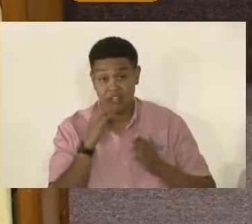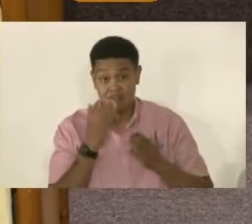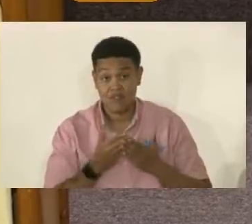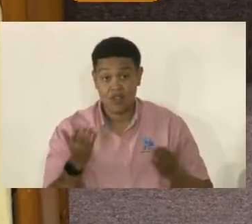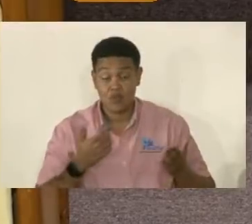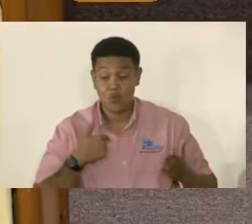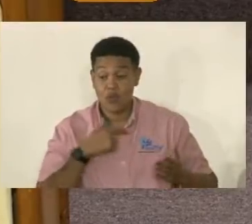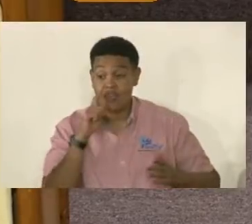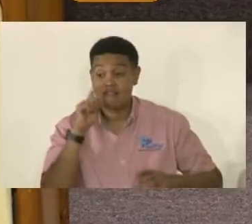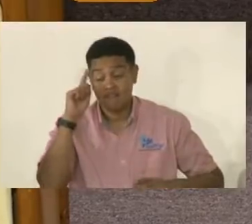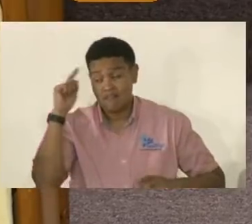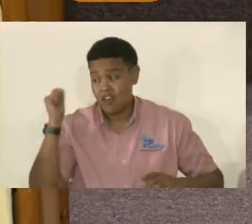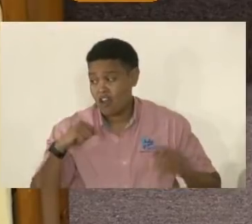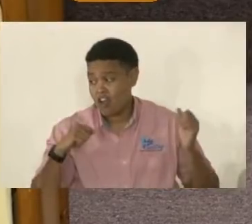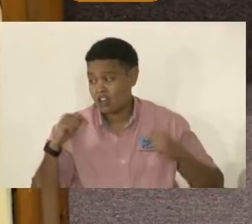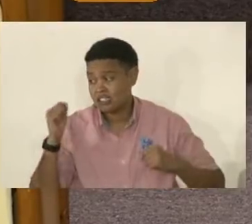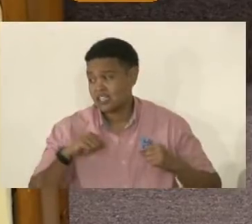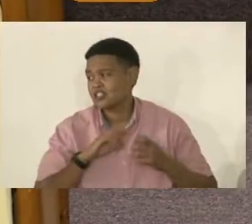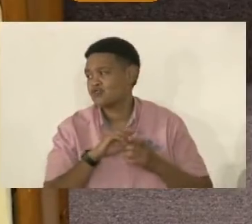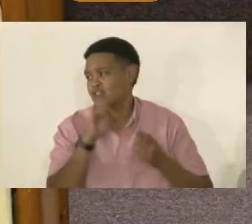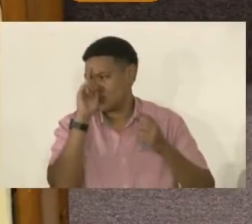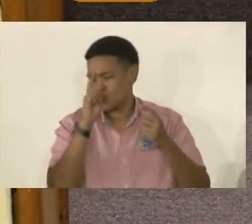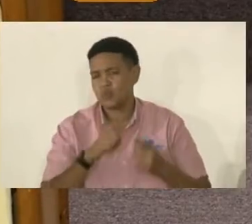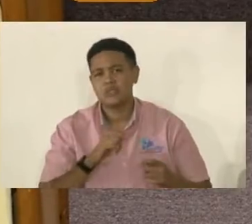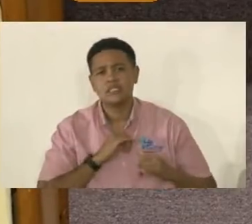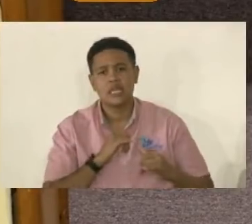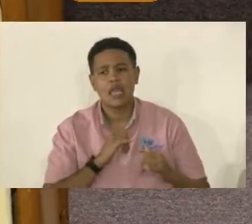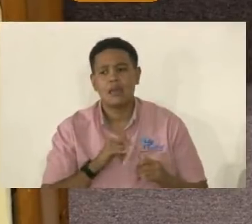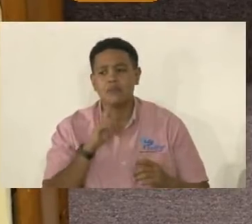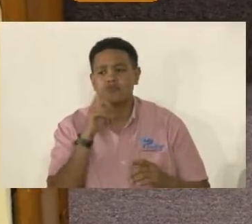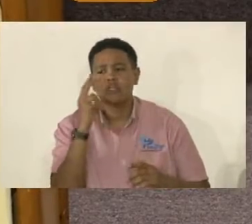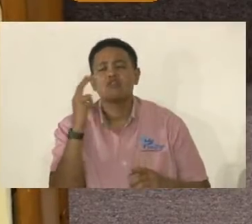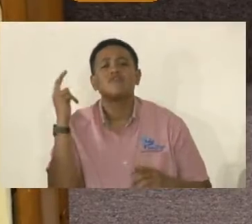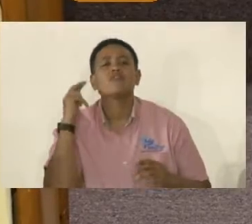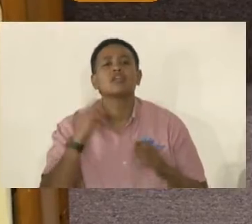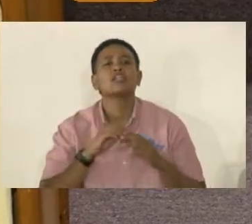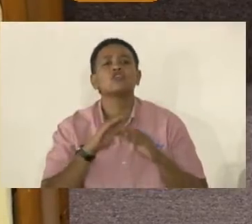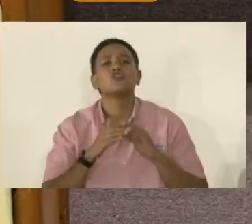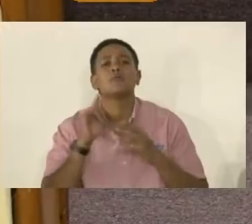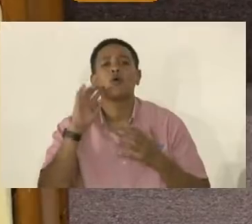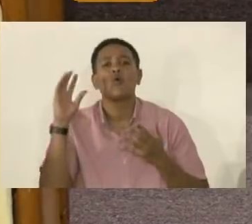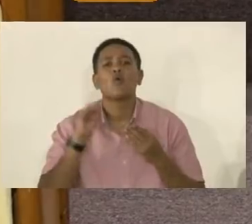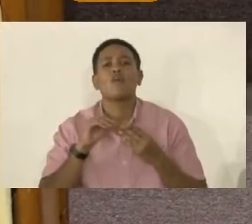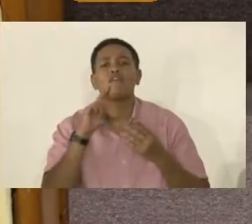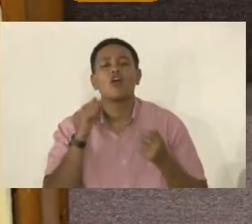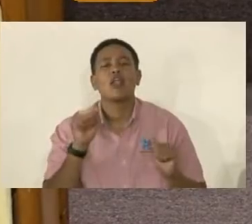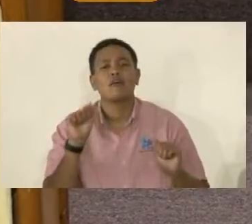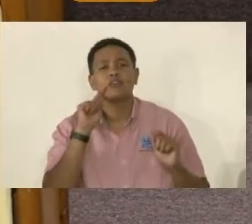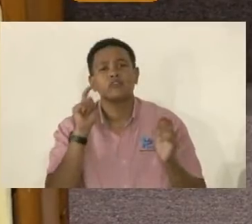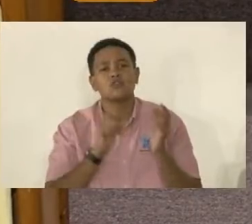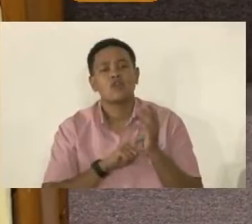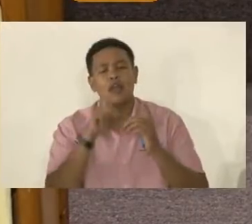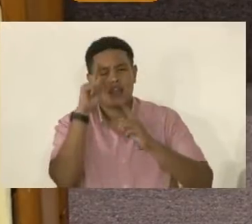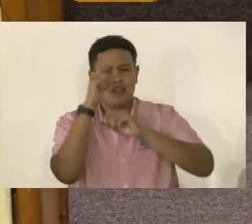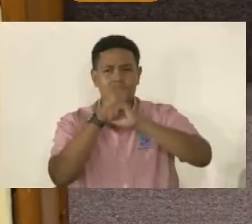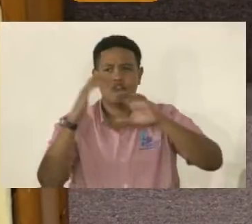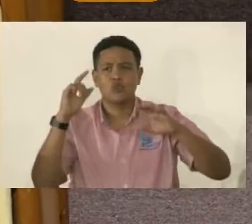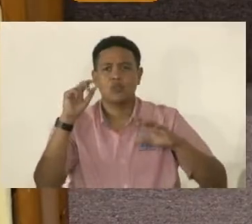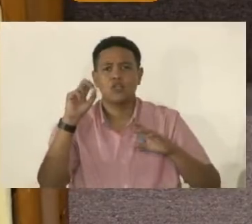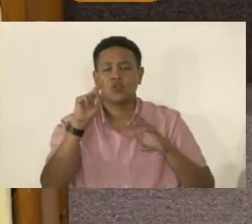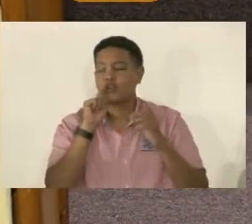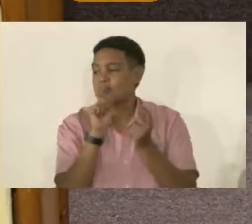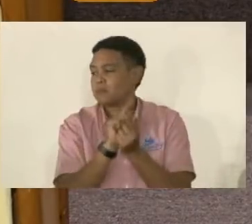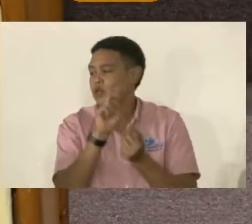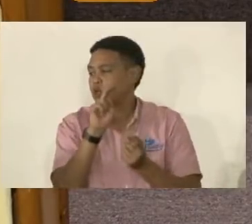have consensus on this goal. It is reflected in Jamaica's overall effort to realize Vision 2030 and to meet the